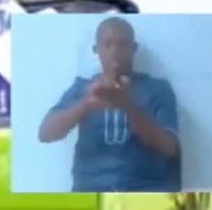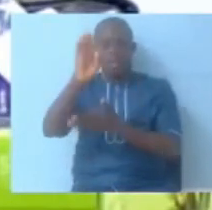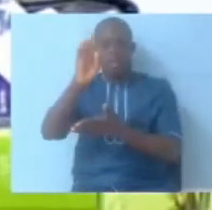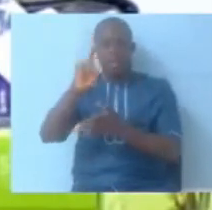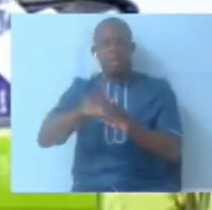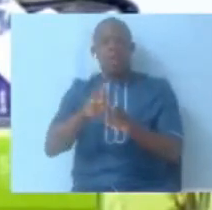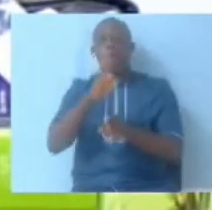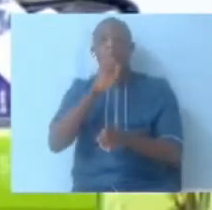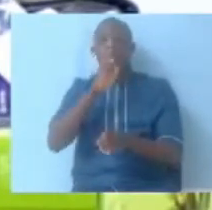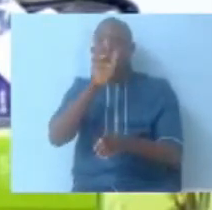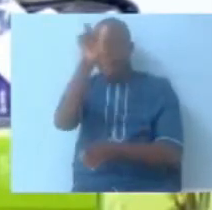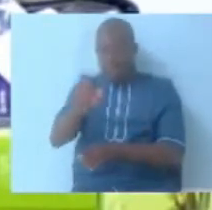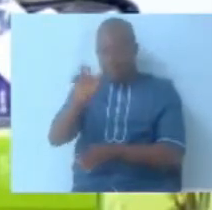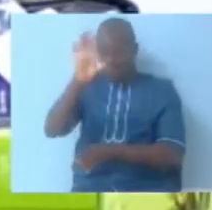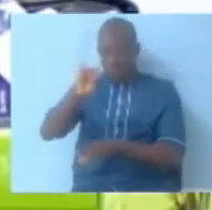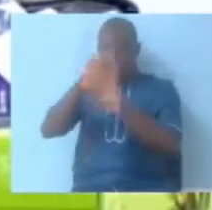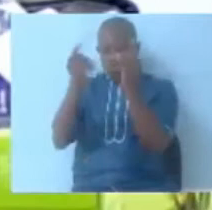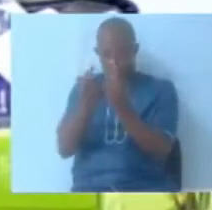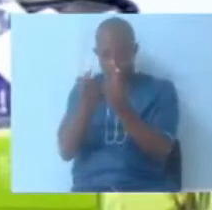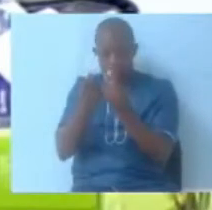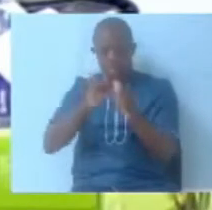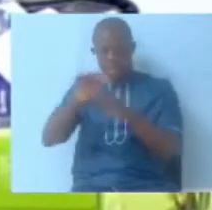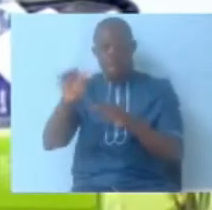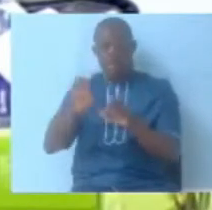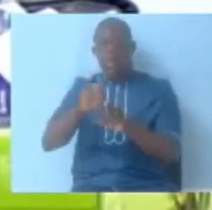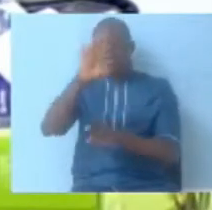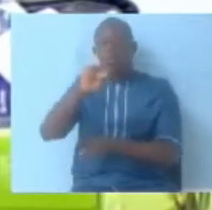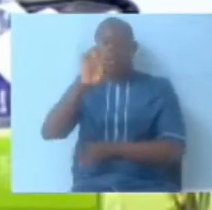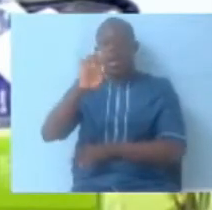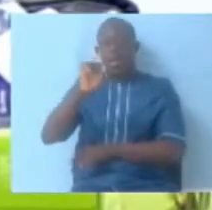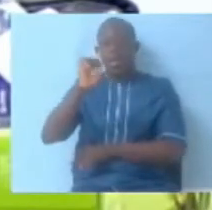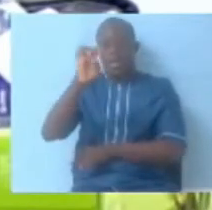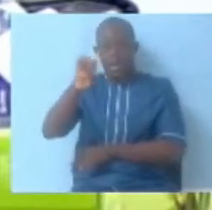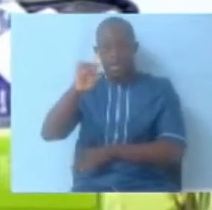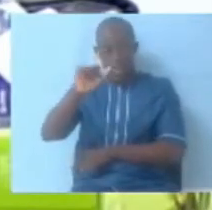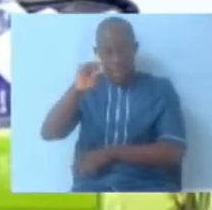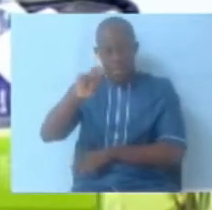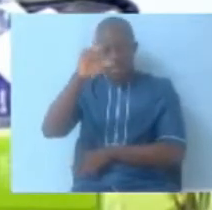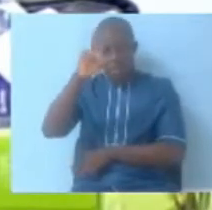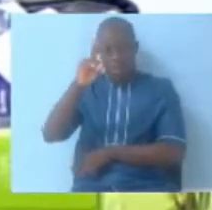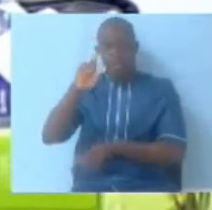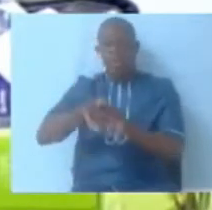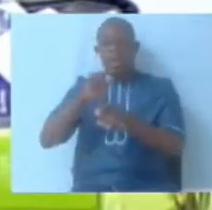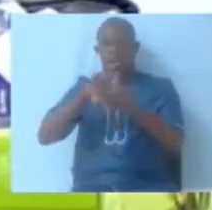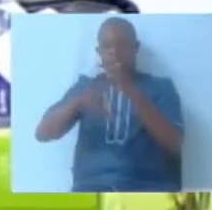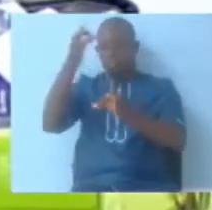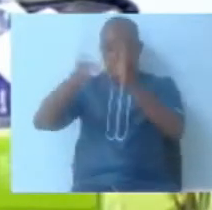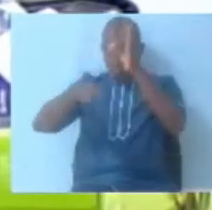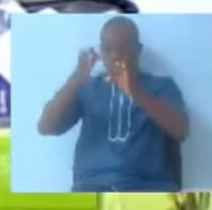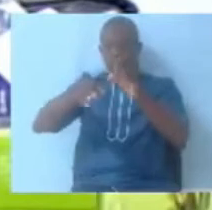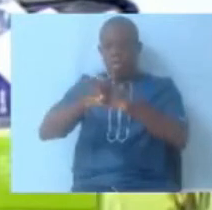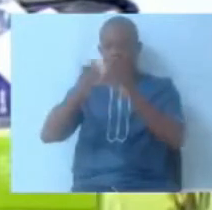in custody because that was an earlier decision by a previous magistrate and the High Court has affirmed that. I